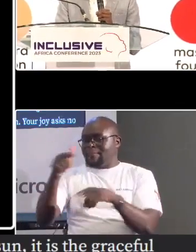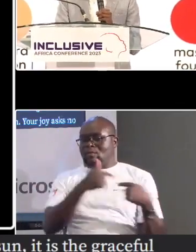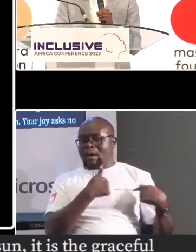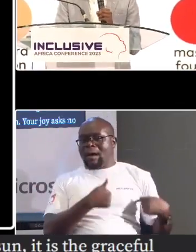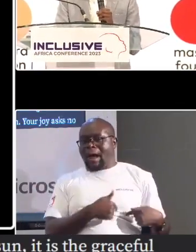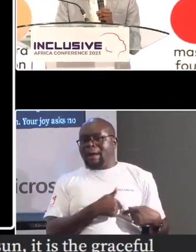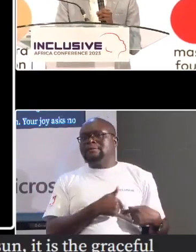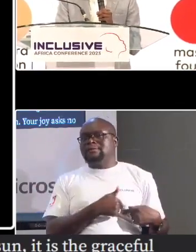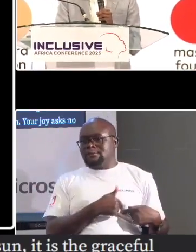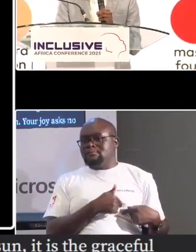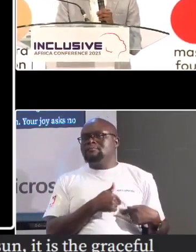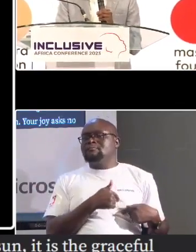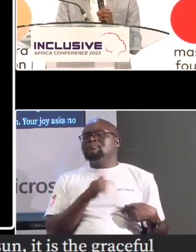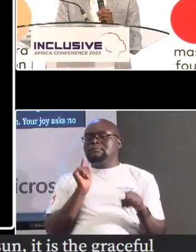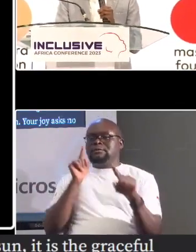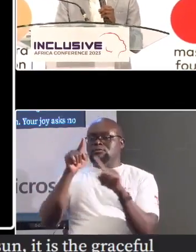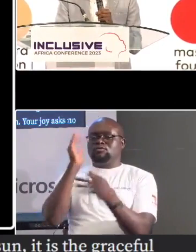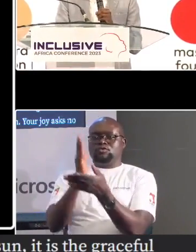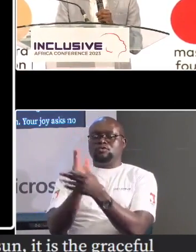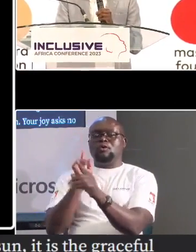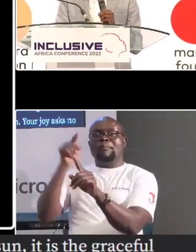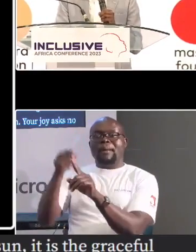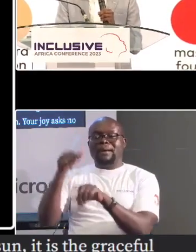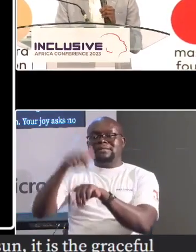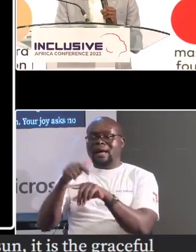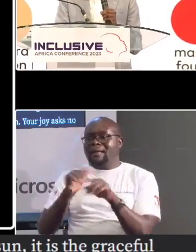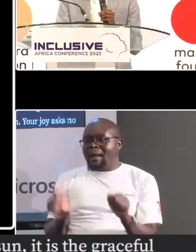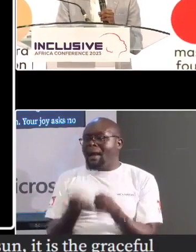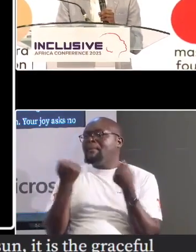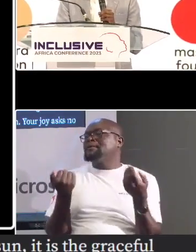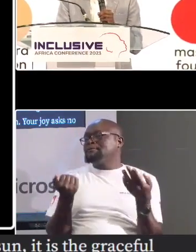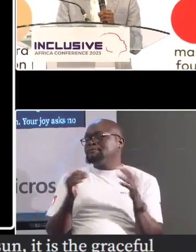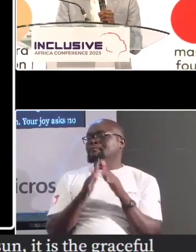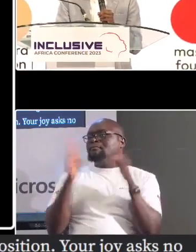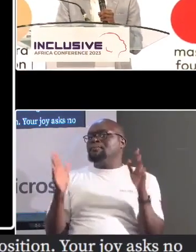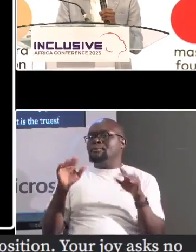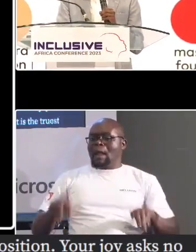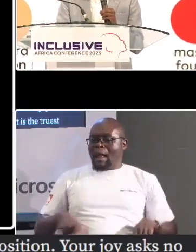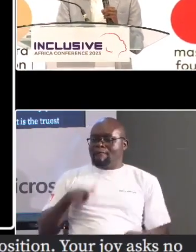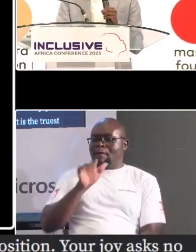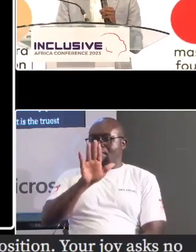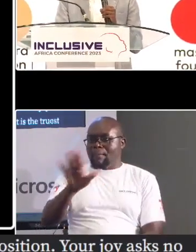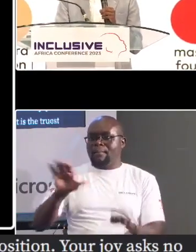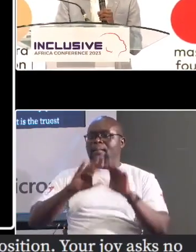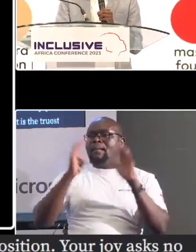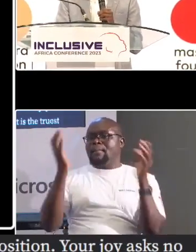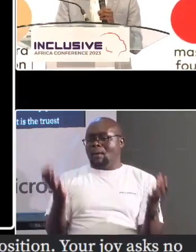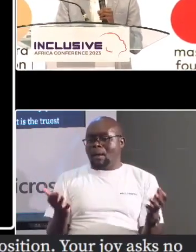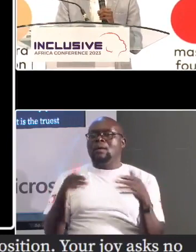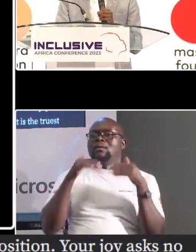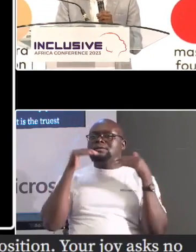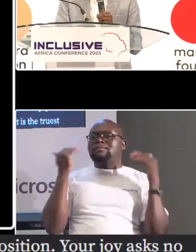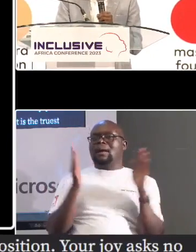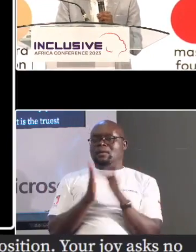heart sings its true purpose. And when it appears written large in your life, the world will smile